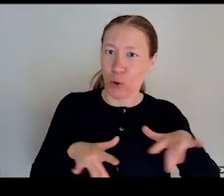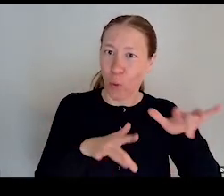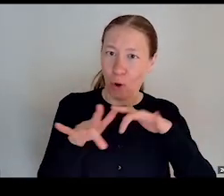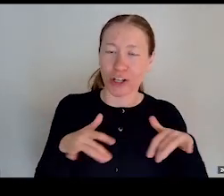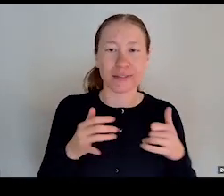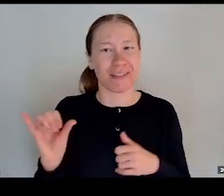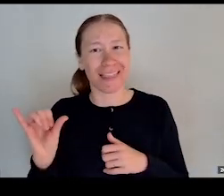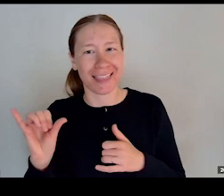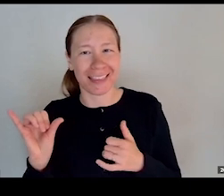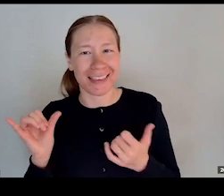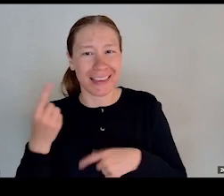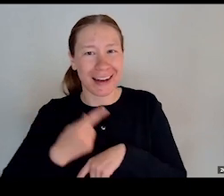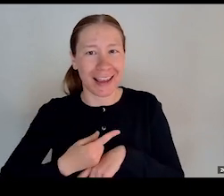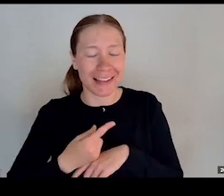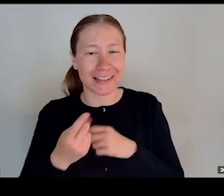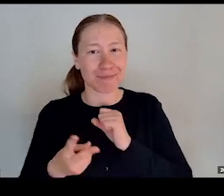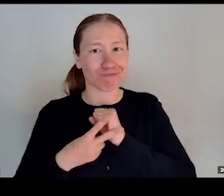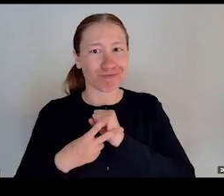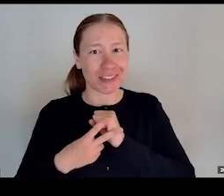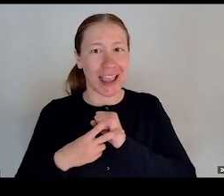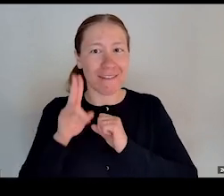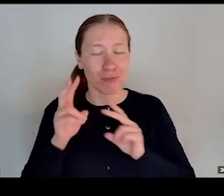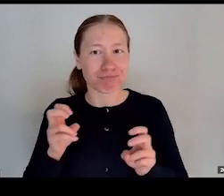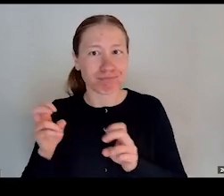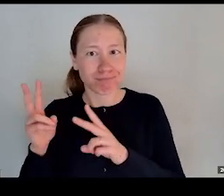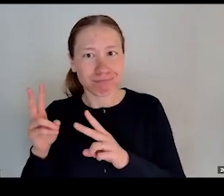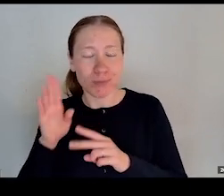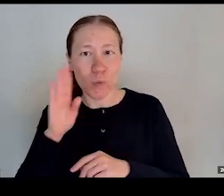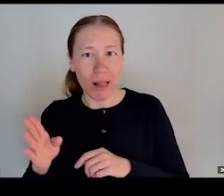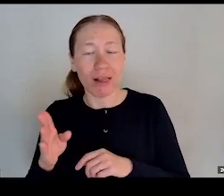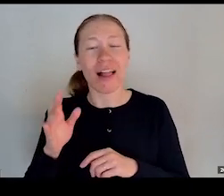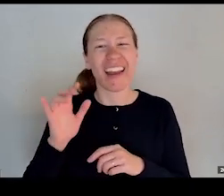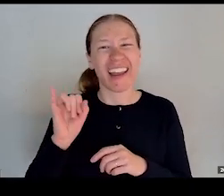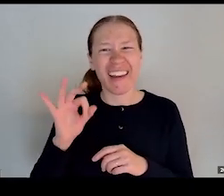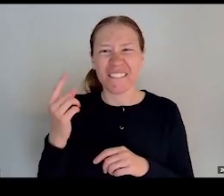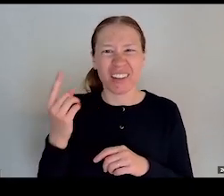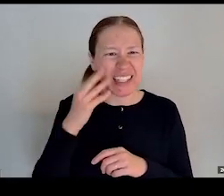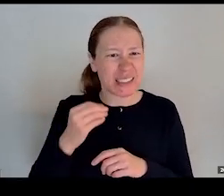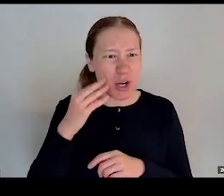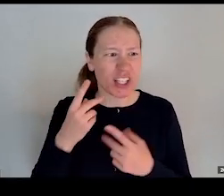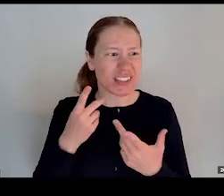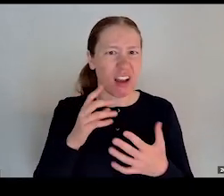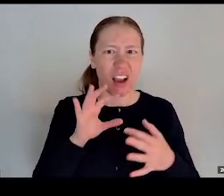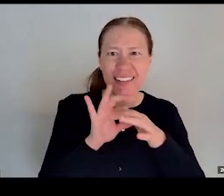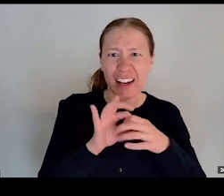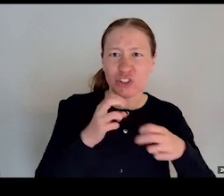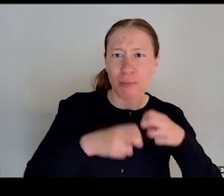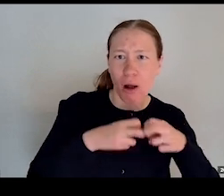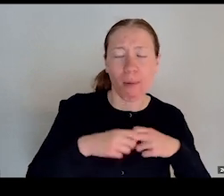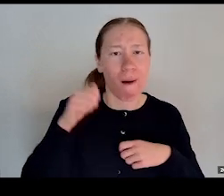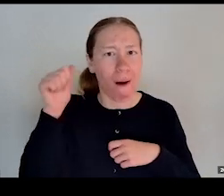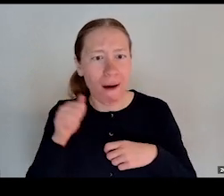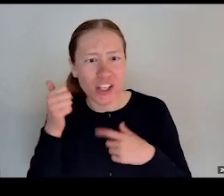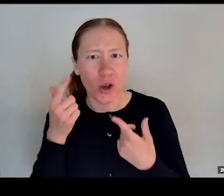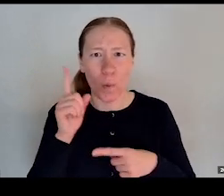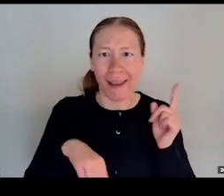today's presentation, in case somebody logged in and they're having difficulty connecting or their audio isn't working. You want to make sure that they still have